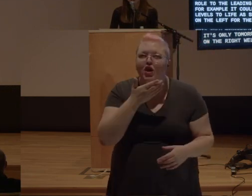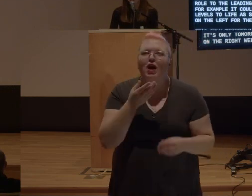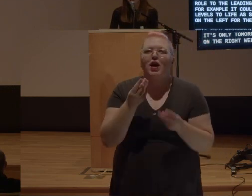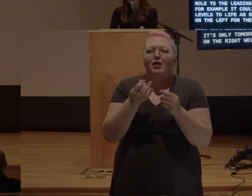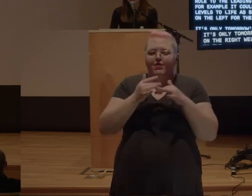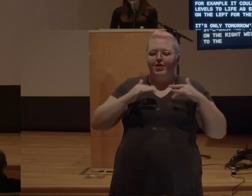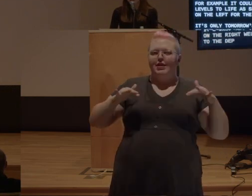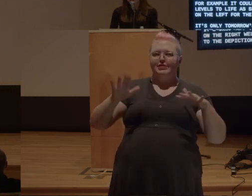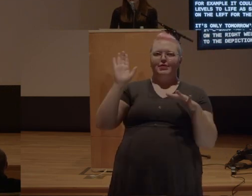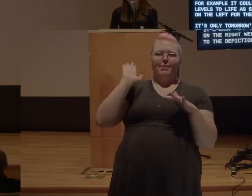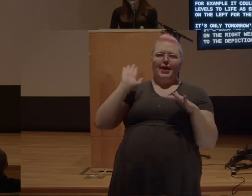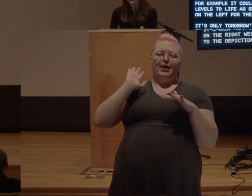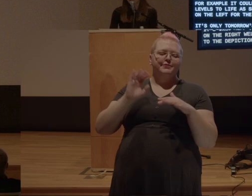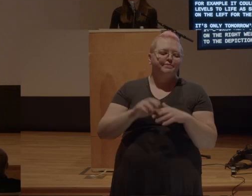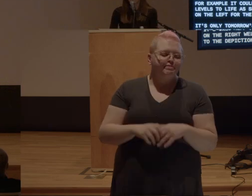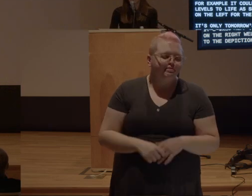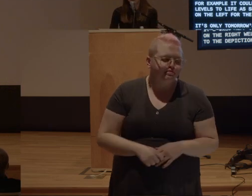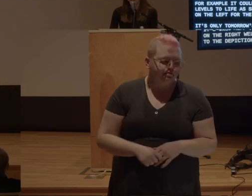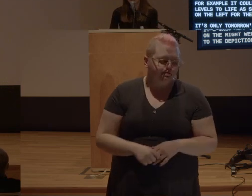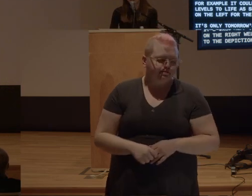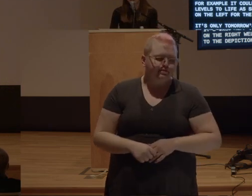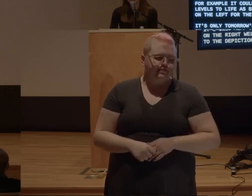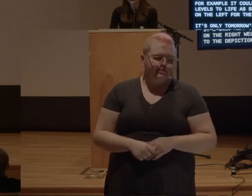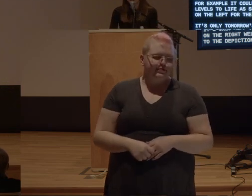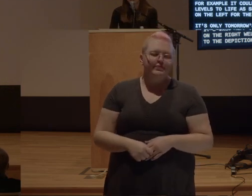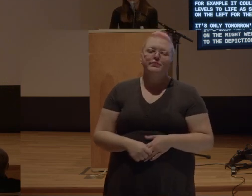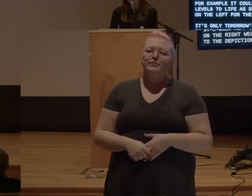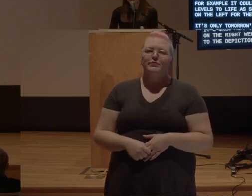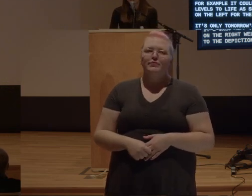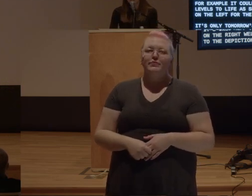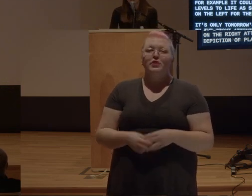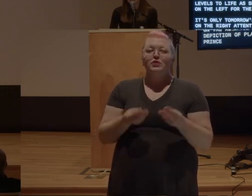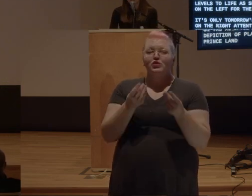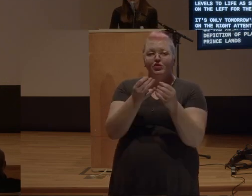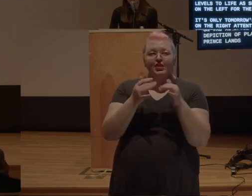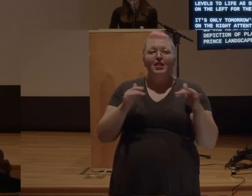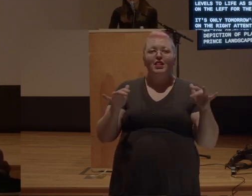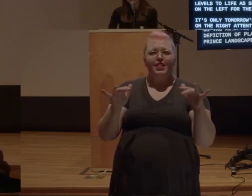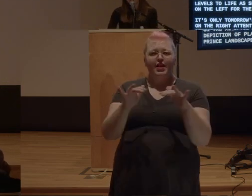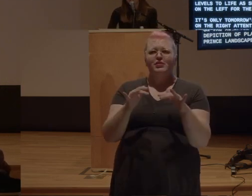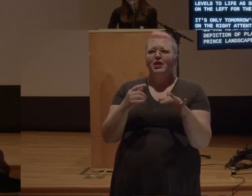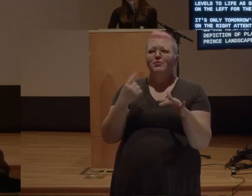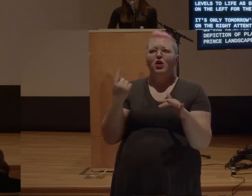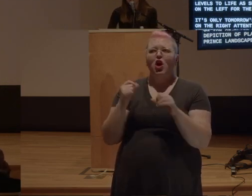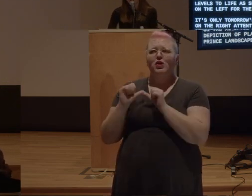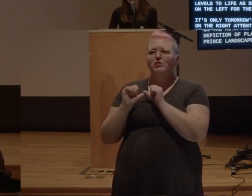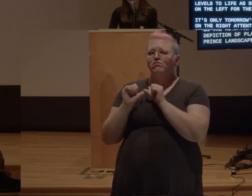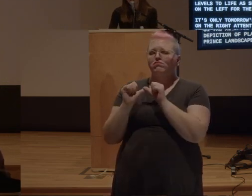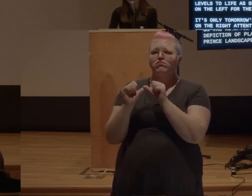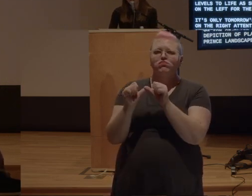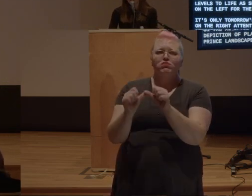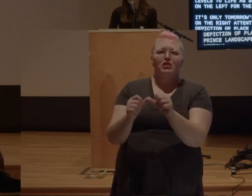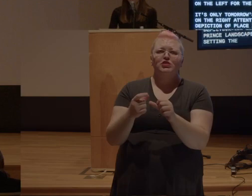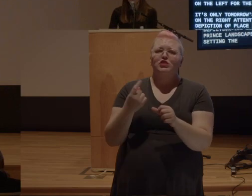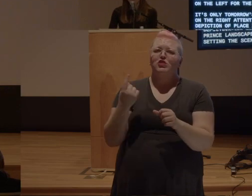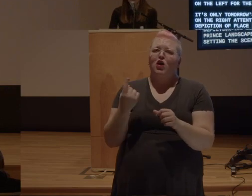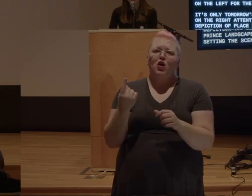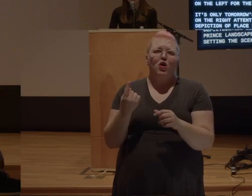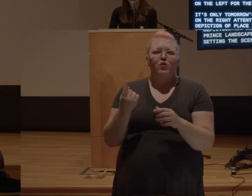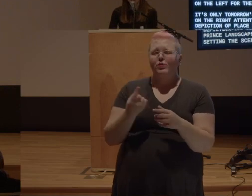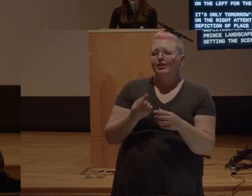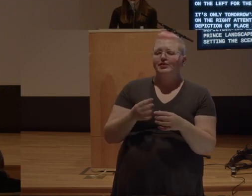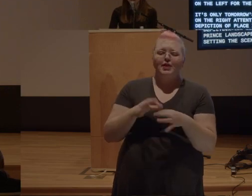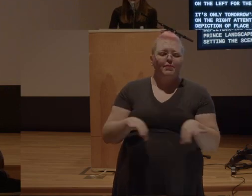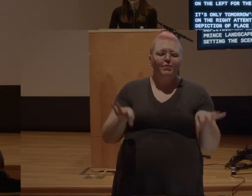of place in these early 19th century prints, landscape remains a pivotal device for setting the scene and is very